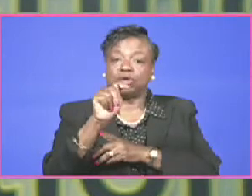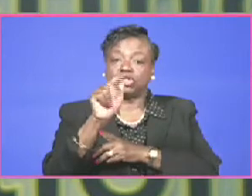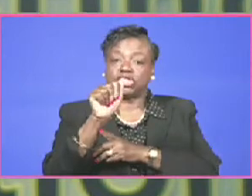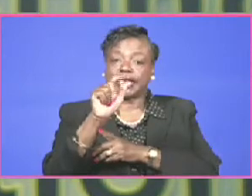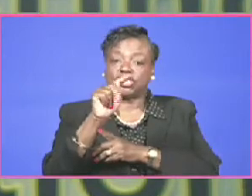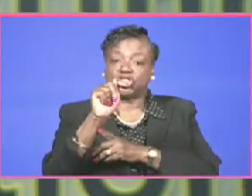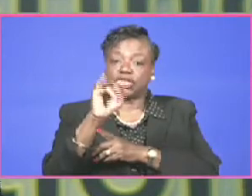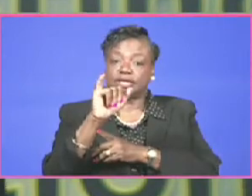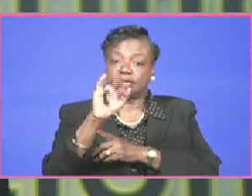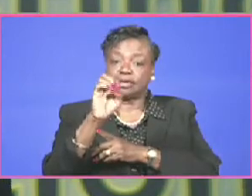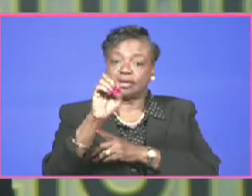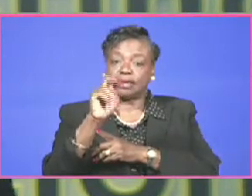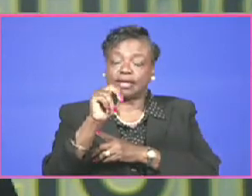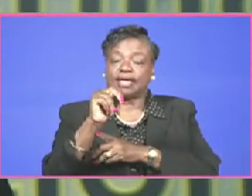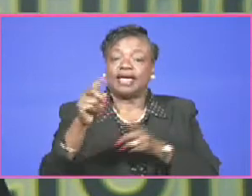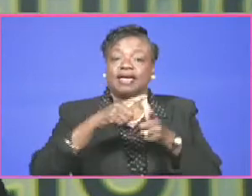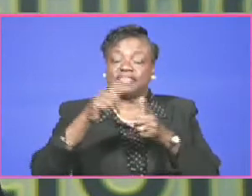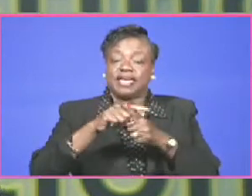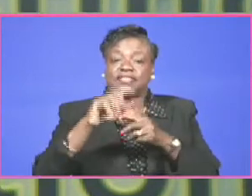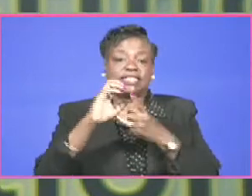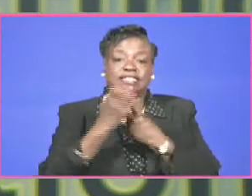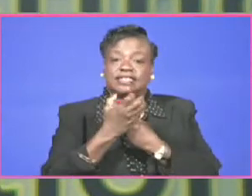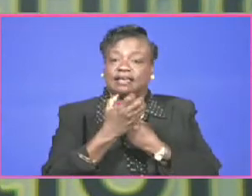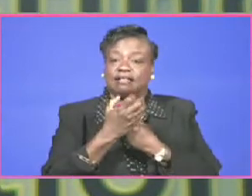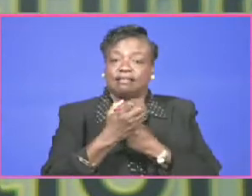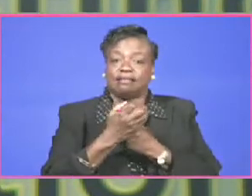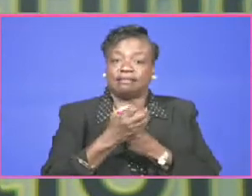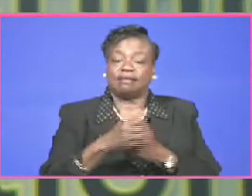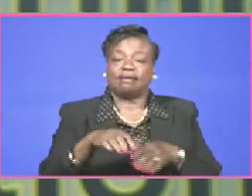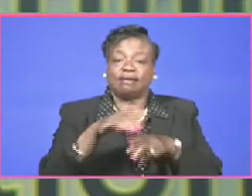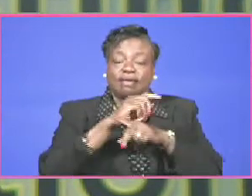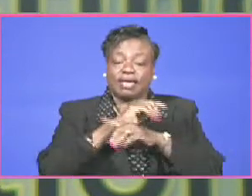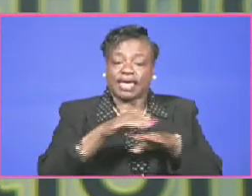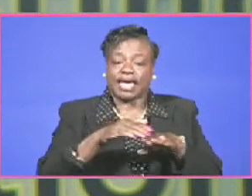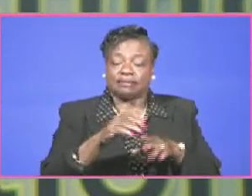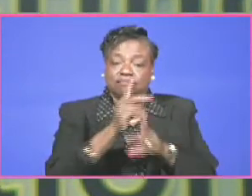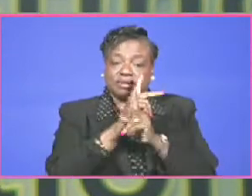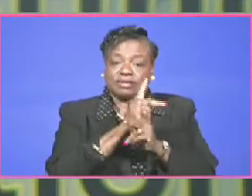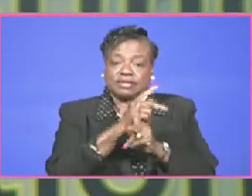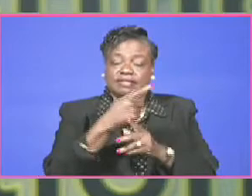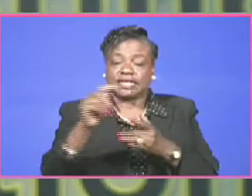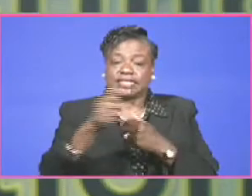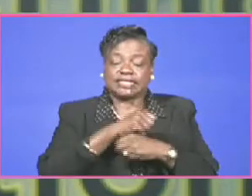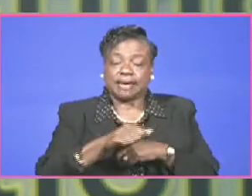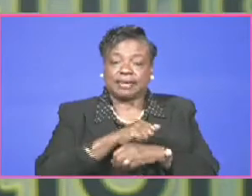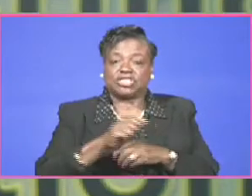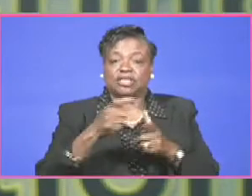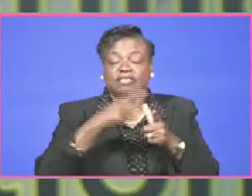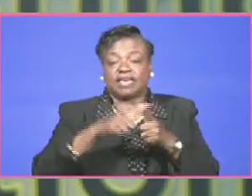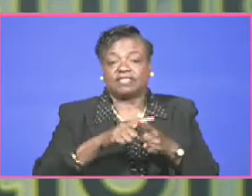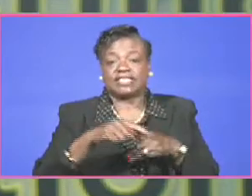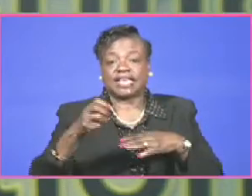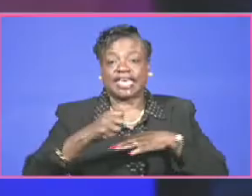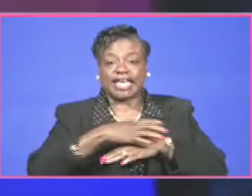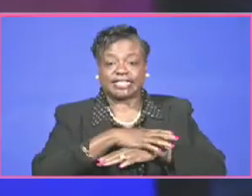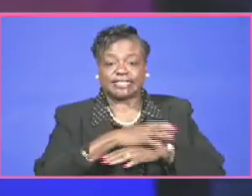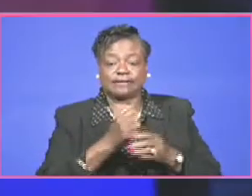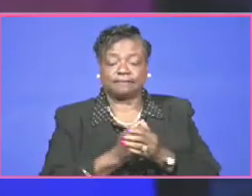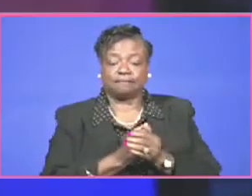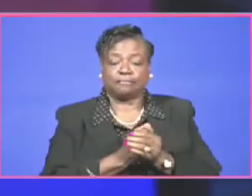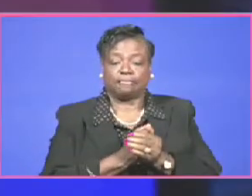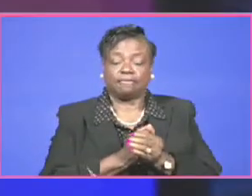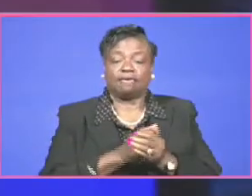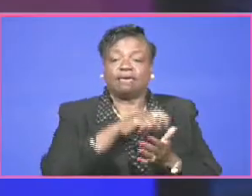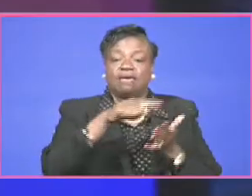to defend against these damage, and therefore it increases the risk to certain cancers. Will this gene